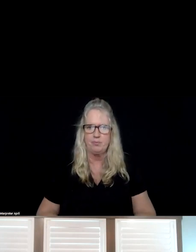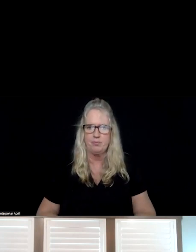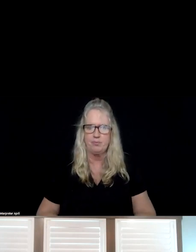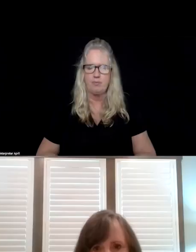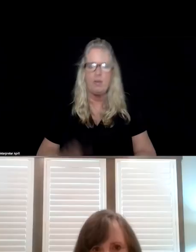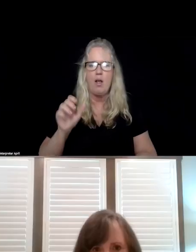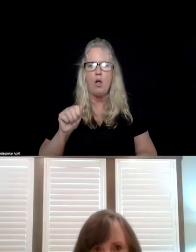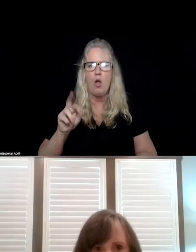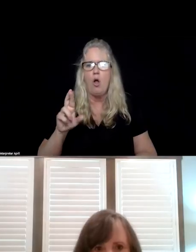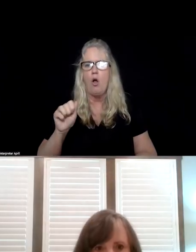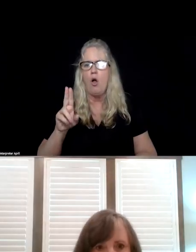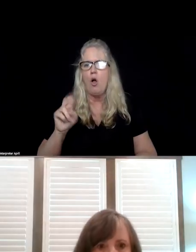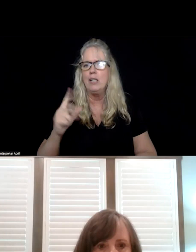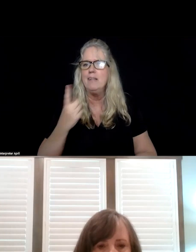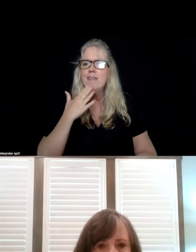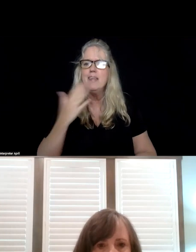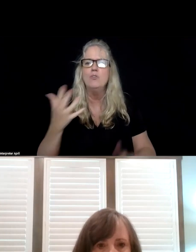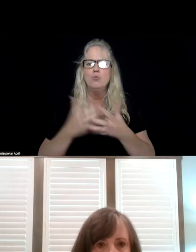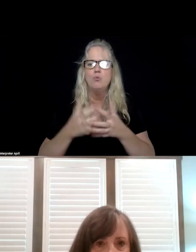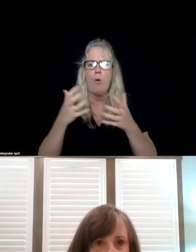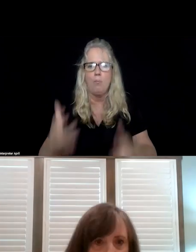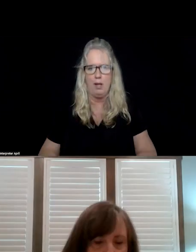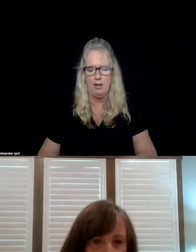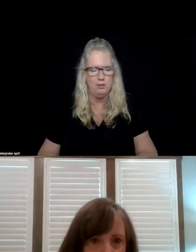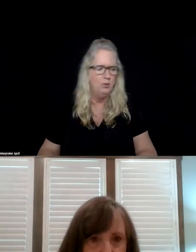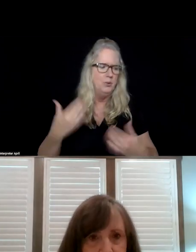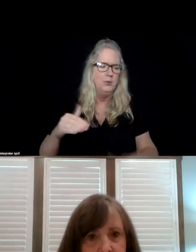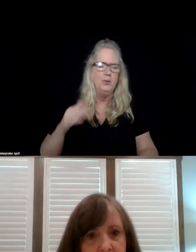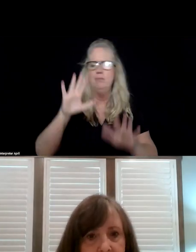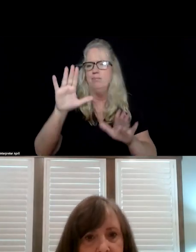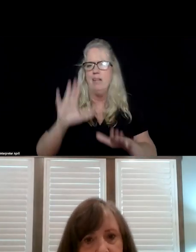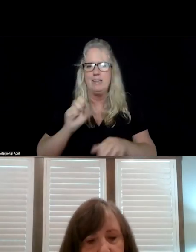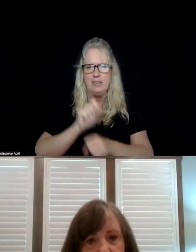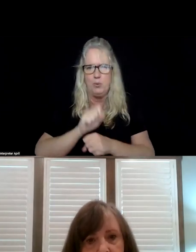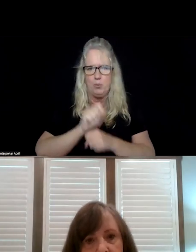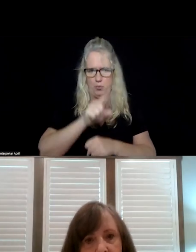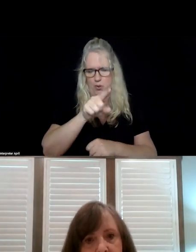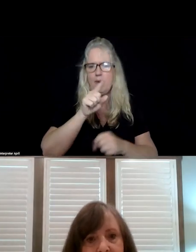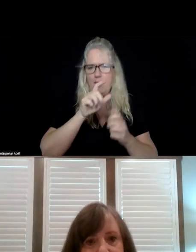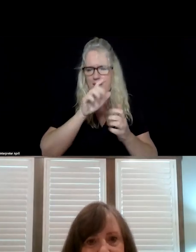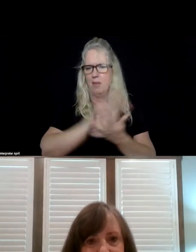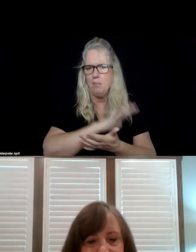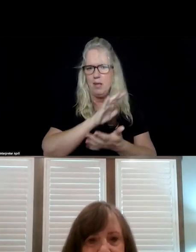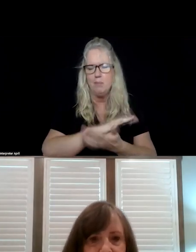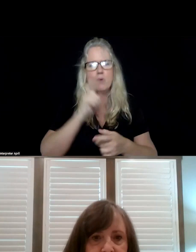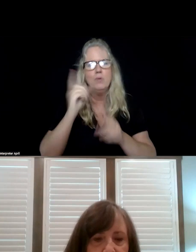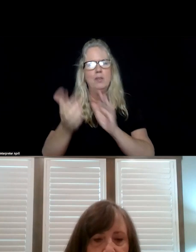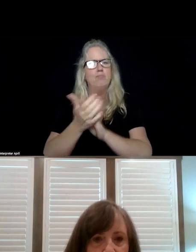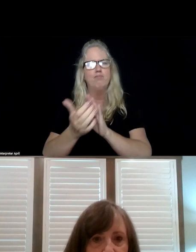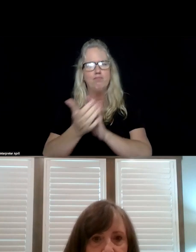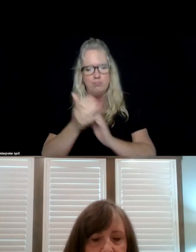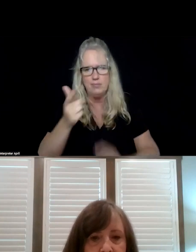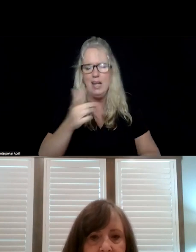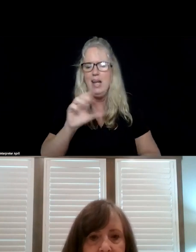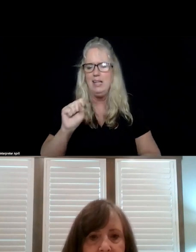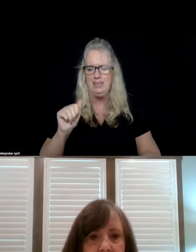Arlene, thank you so much. You did some excellent work on this paper. Really want to give you a lot of credit, and thank you,